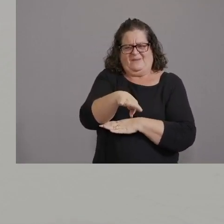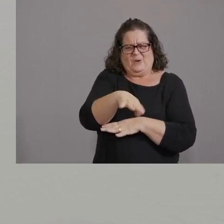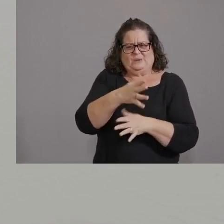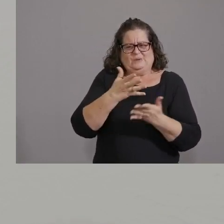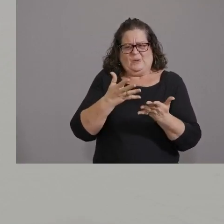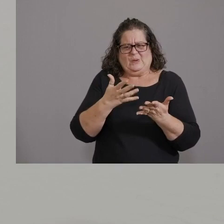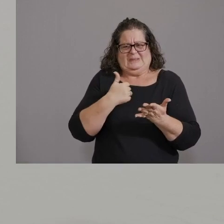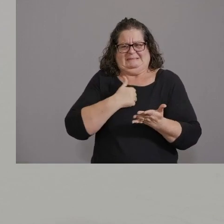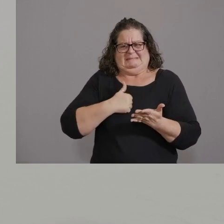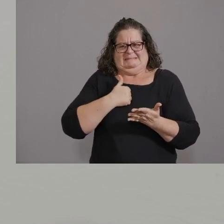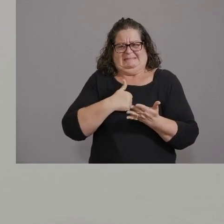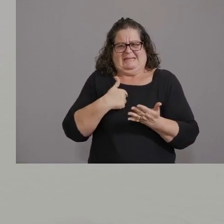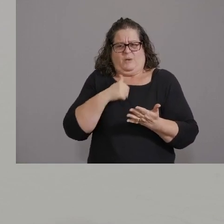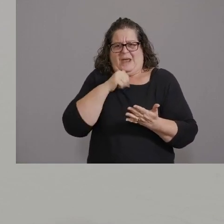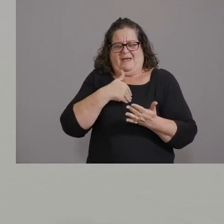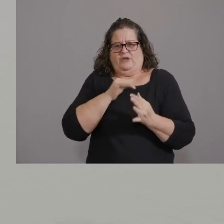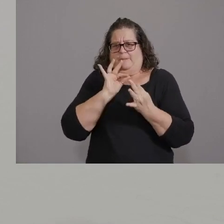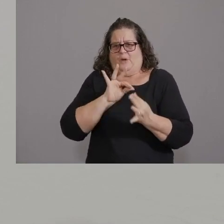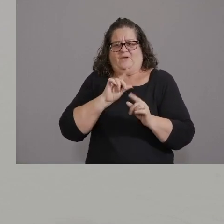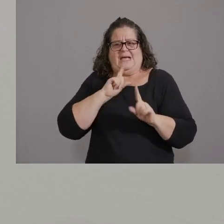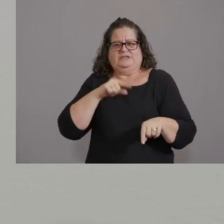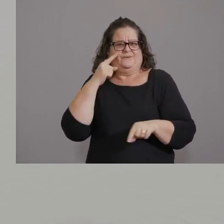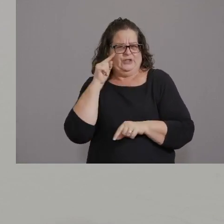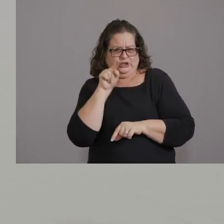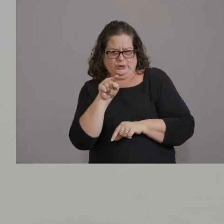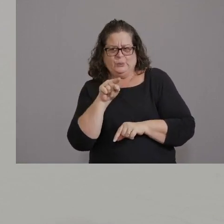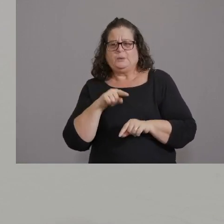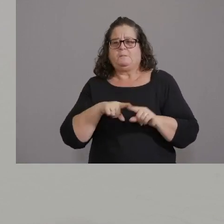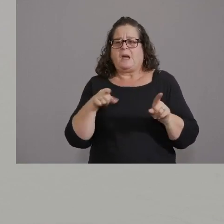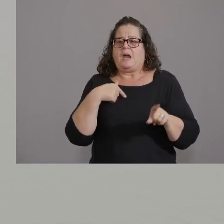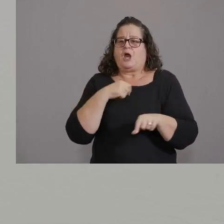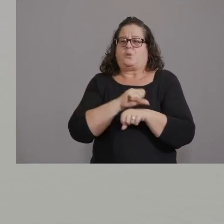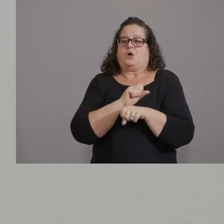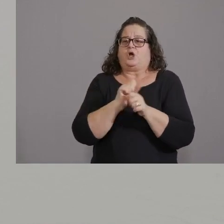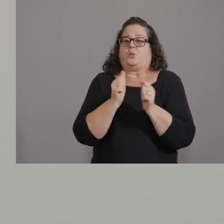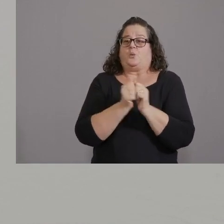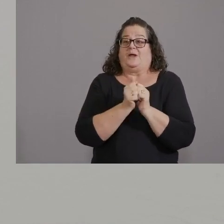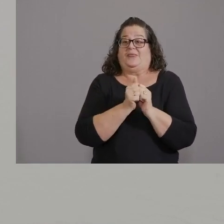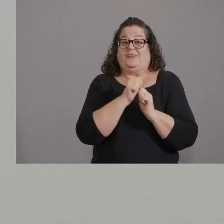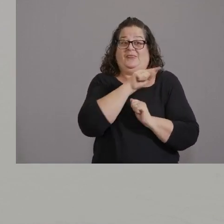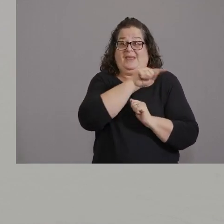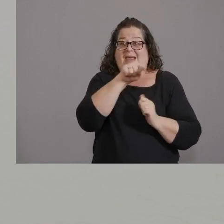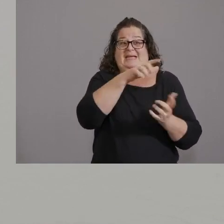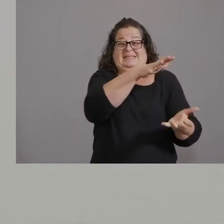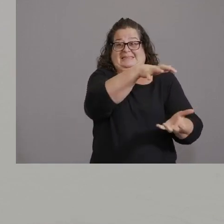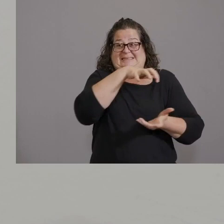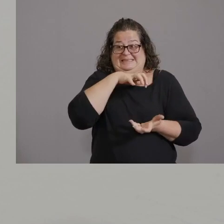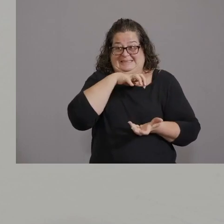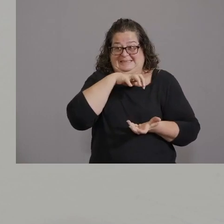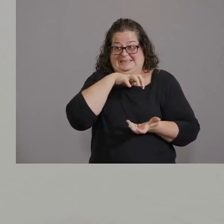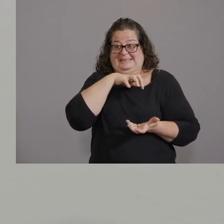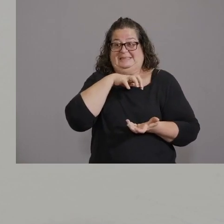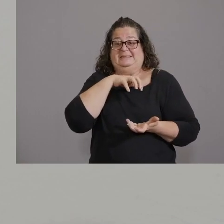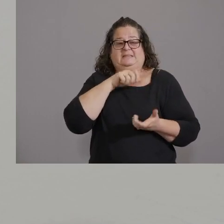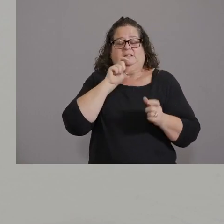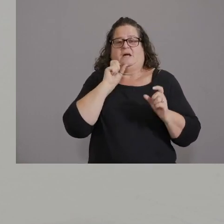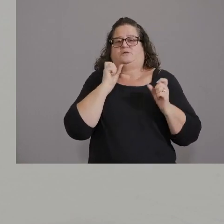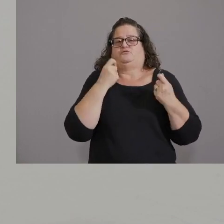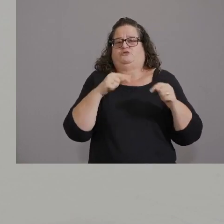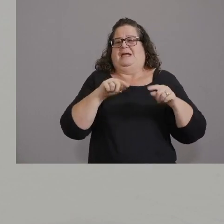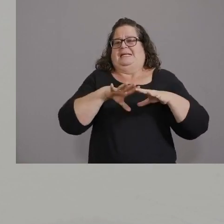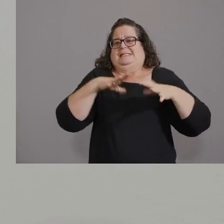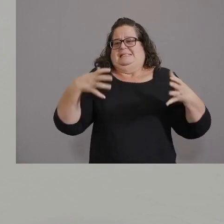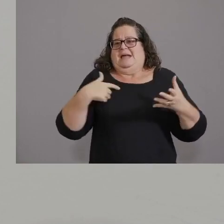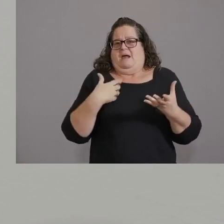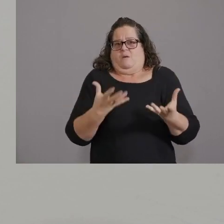our allocations to ensure that we are getting as many first doses as we can out, but also ensuring that people